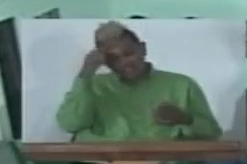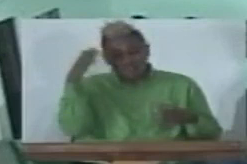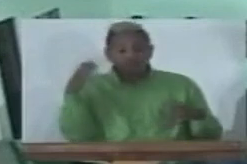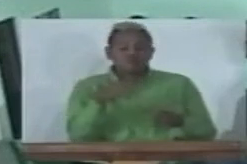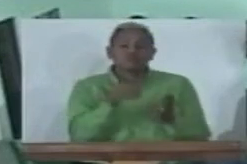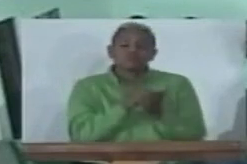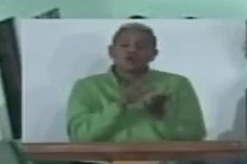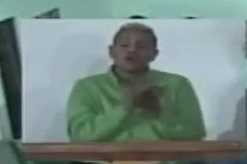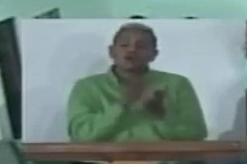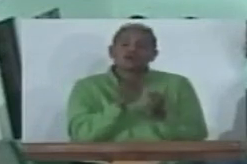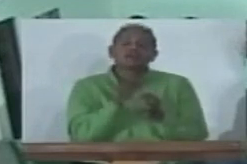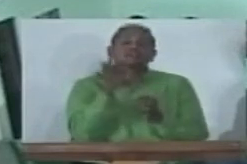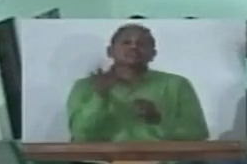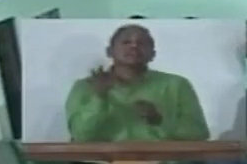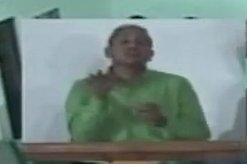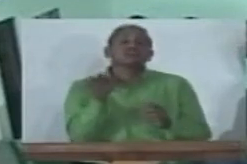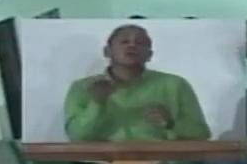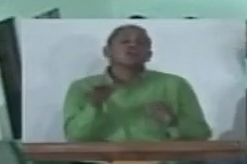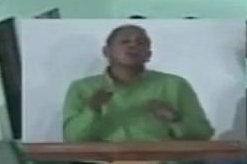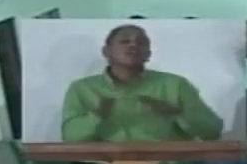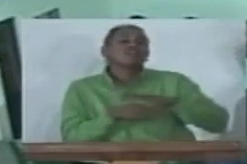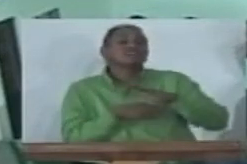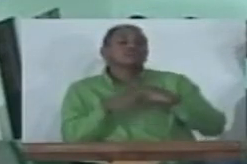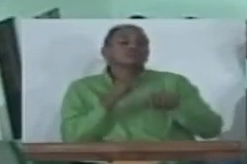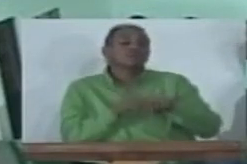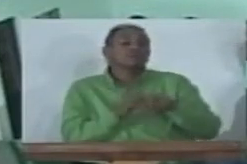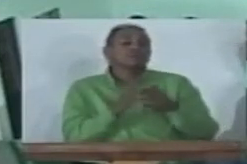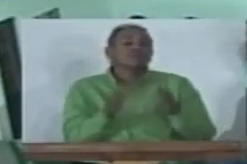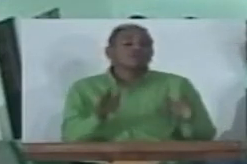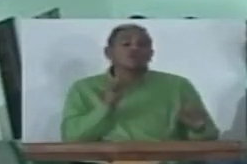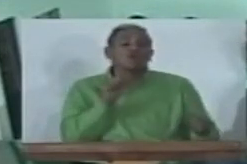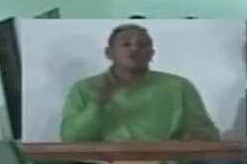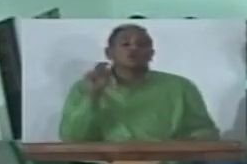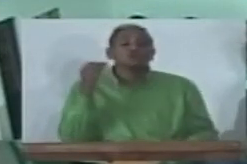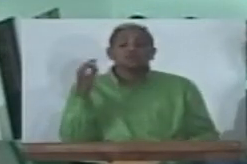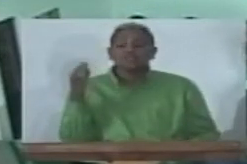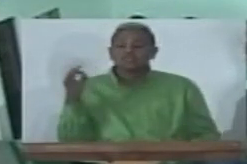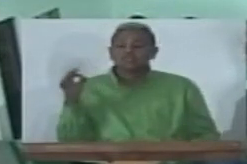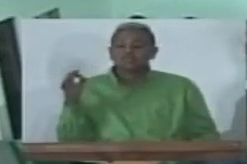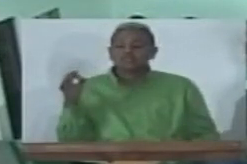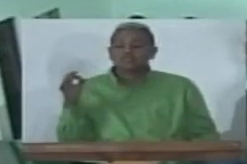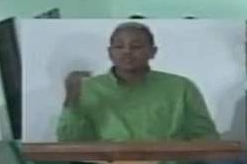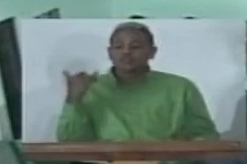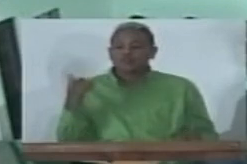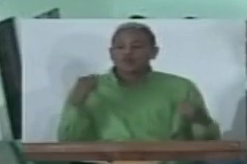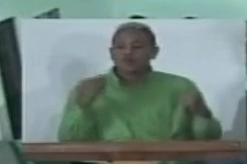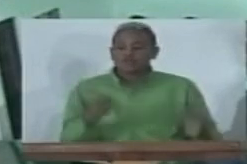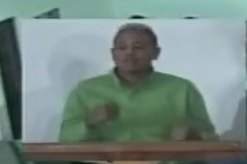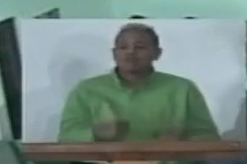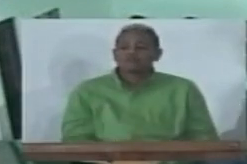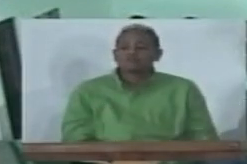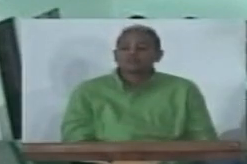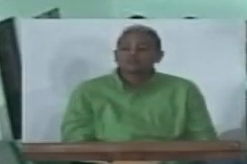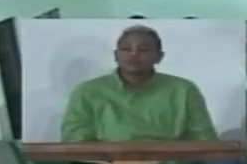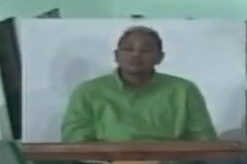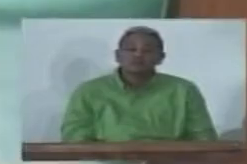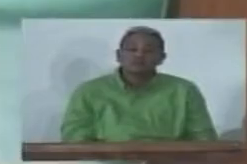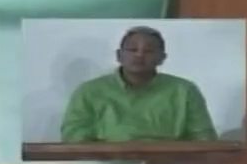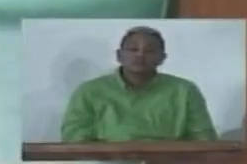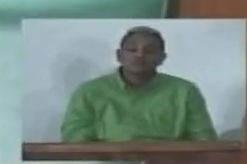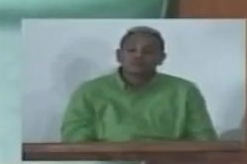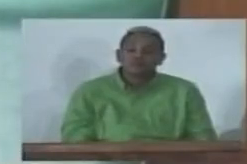Documents Extension of Exemption Period Order 2019 is affirmed.